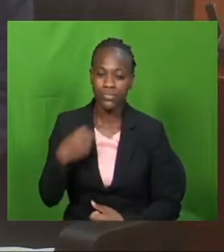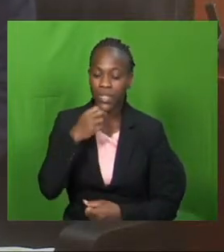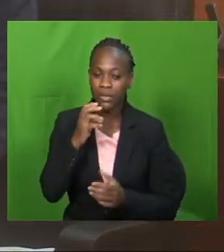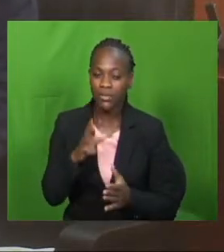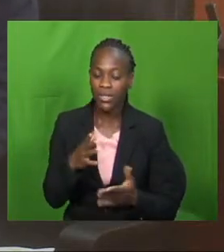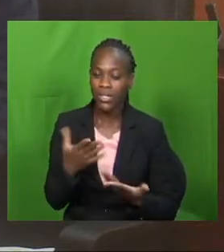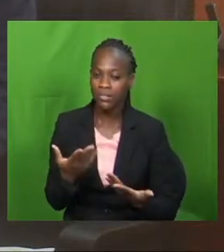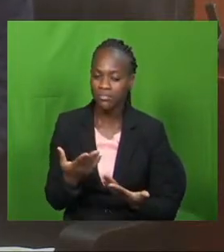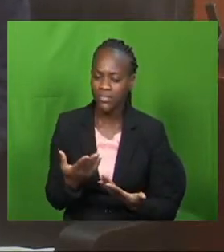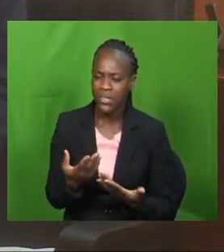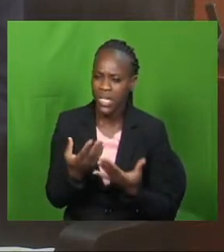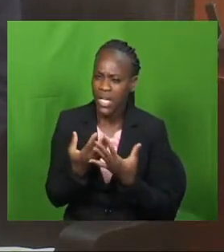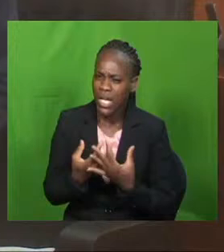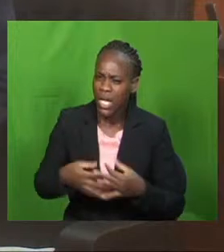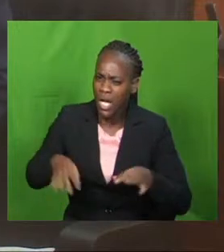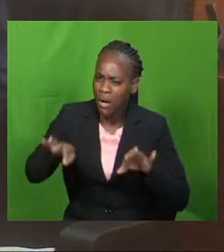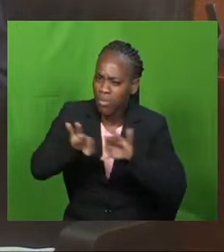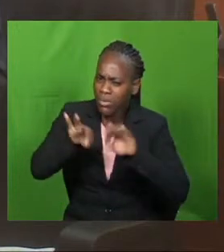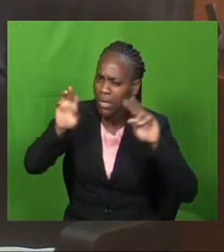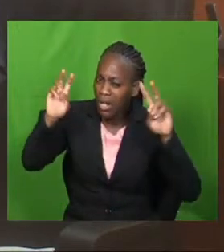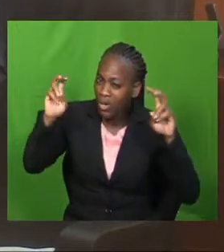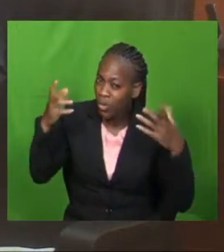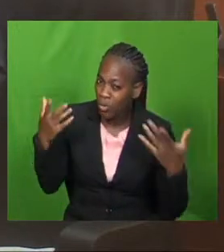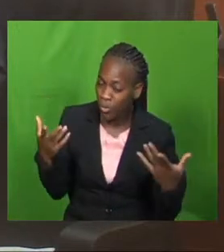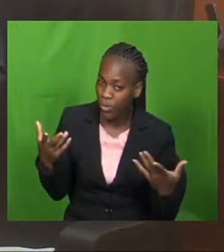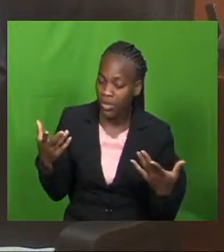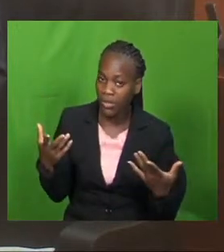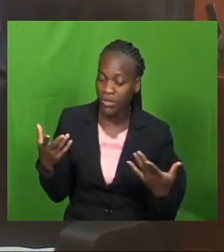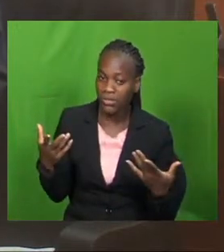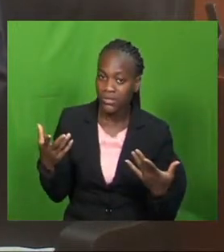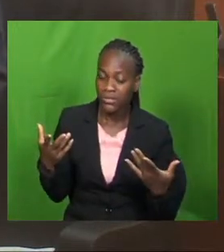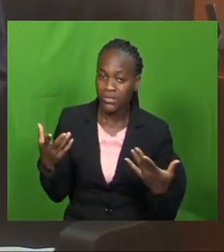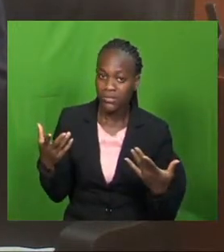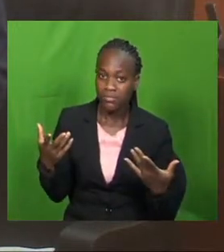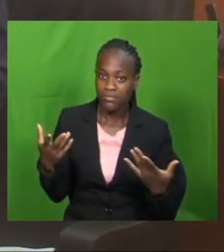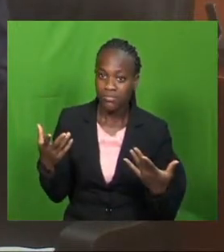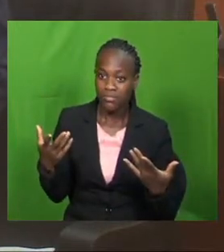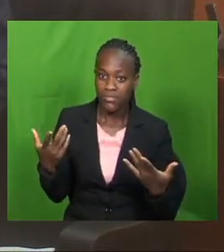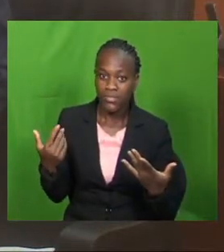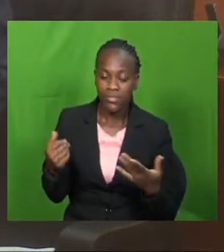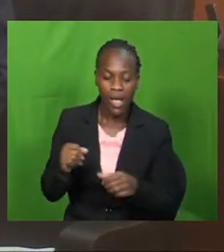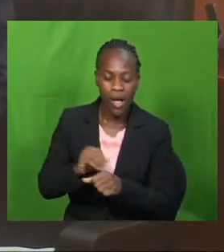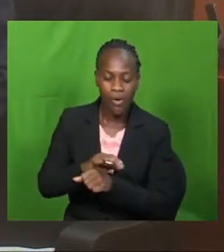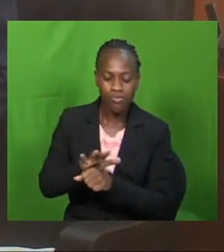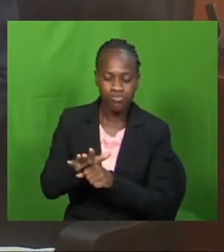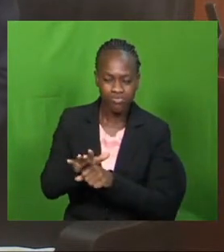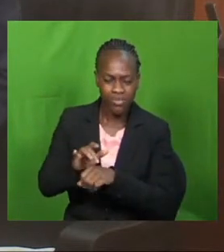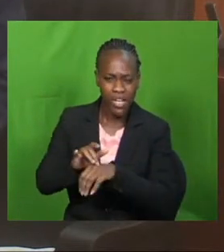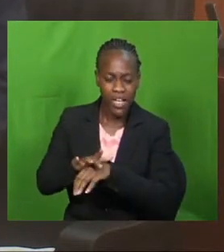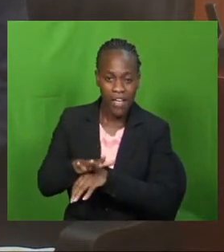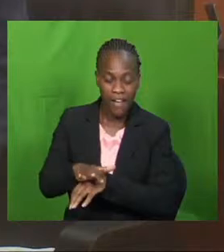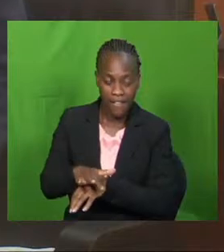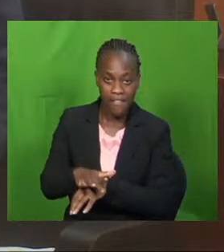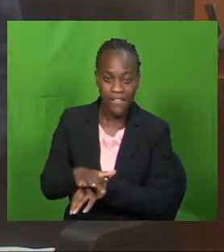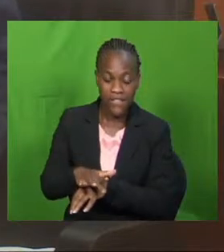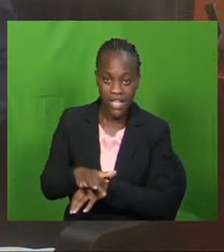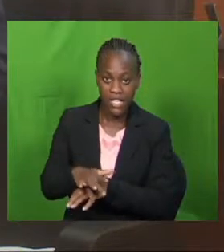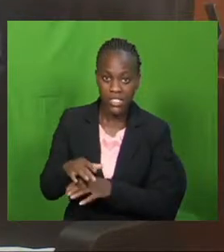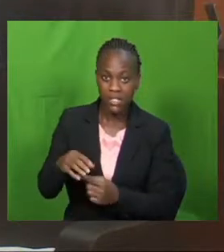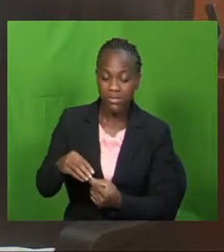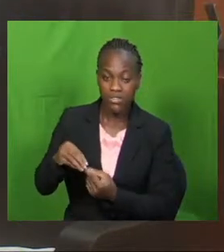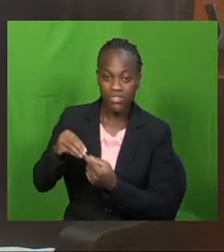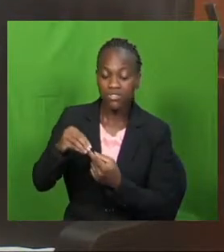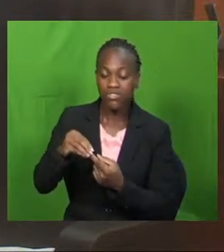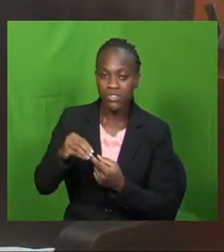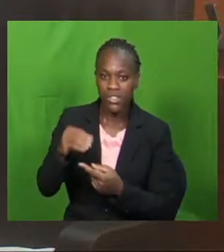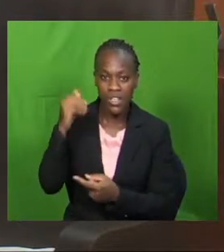this topic on the heels of the rampaging effects of COVID-19 pandemic, in particular, on the economies